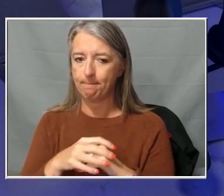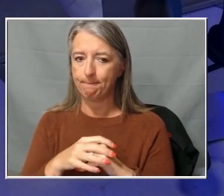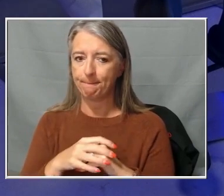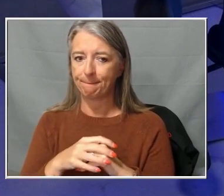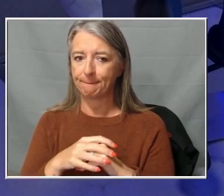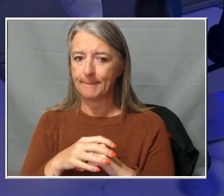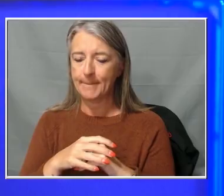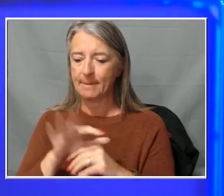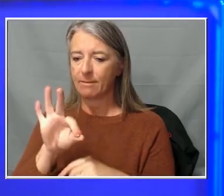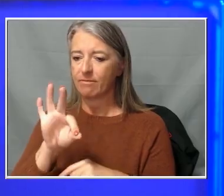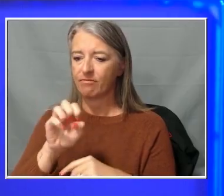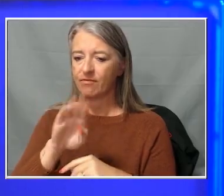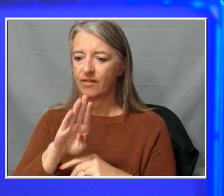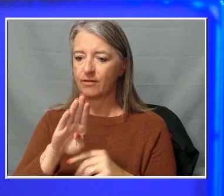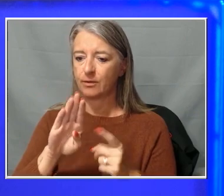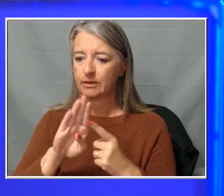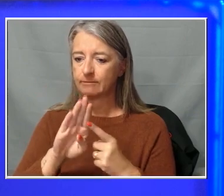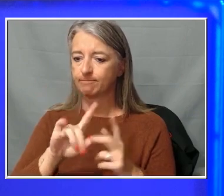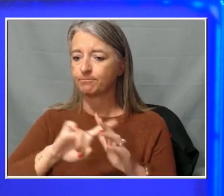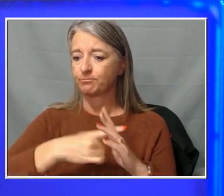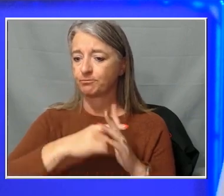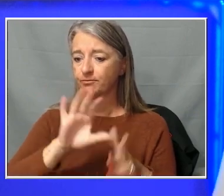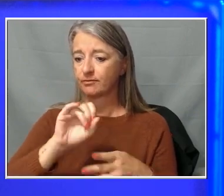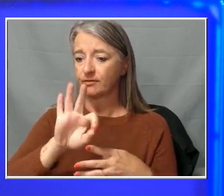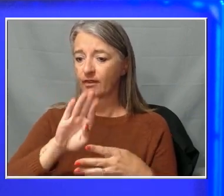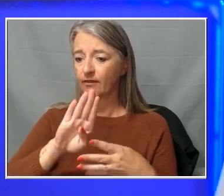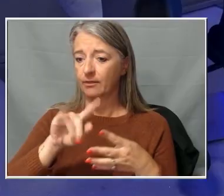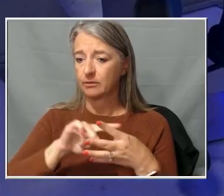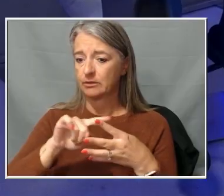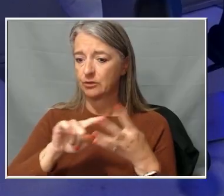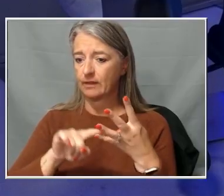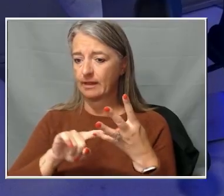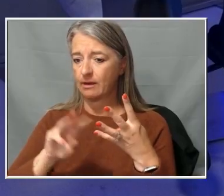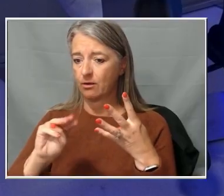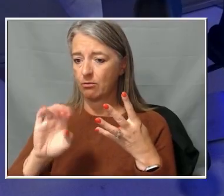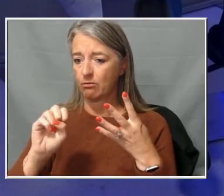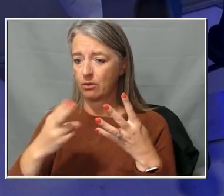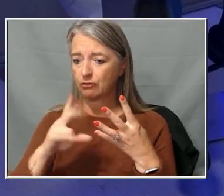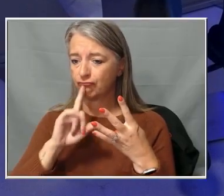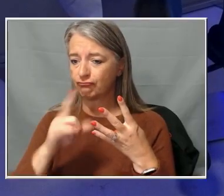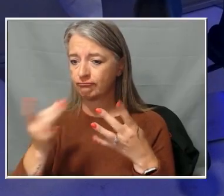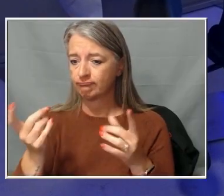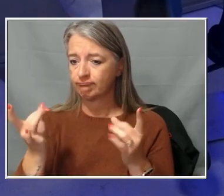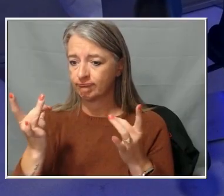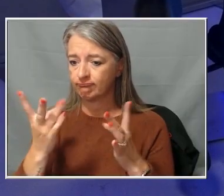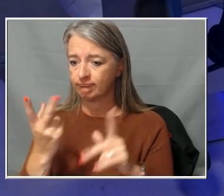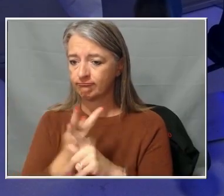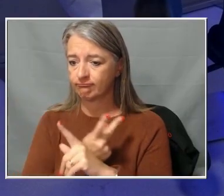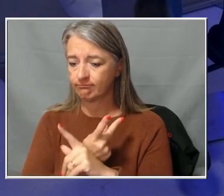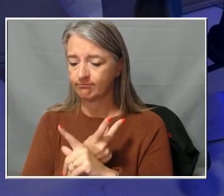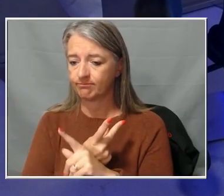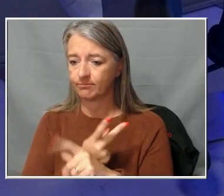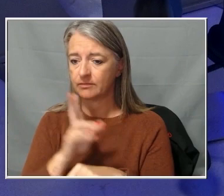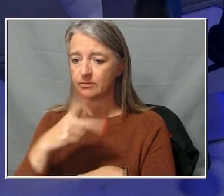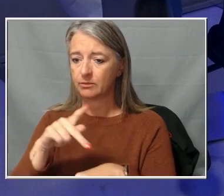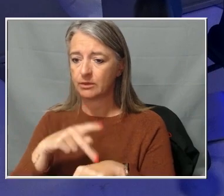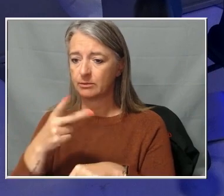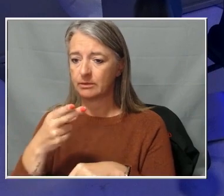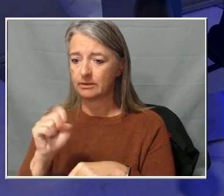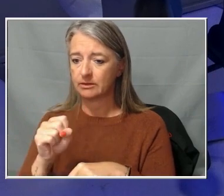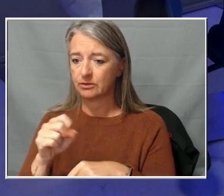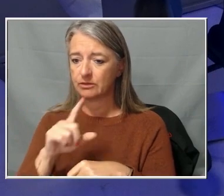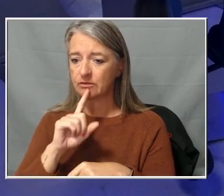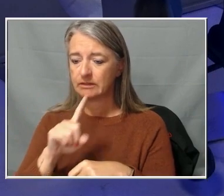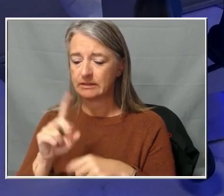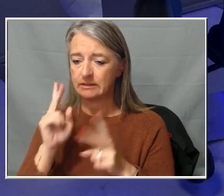from beginning of February to end of March was when it was really bad. And I'll have to say, you're a principal at a high school, so yeah, you being able to